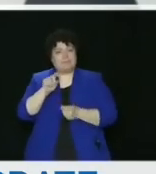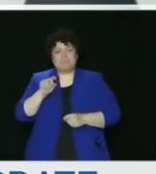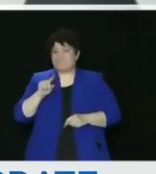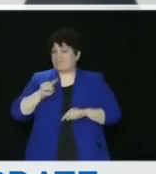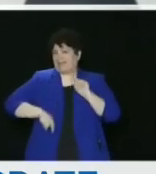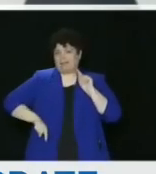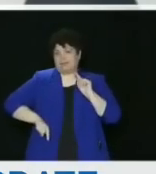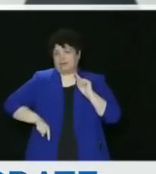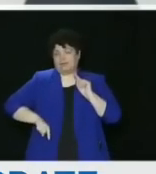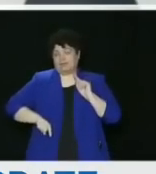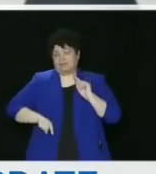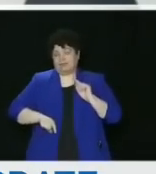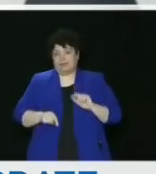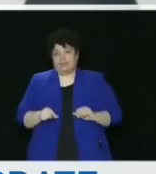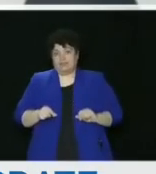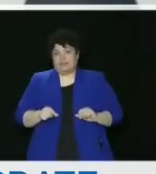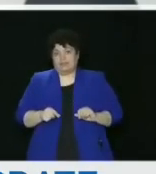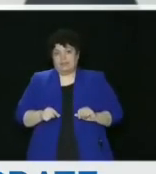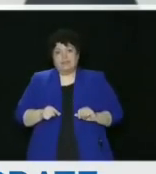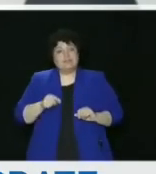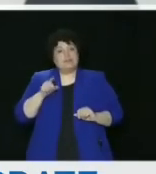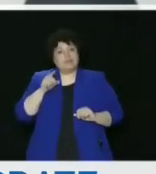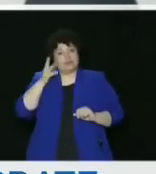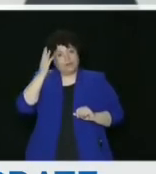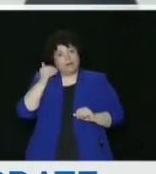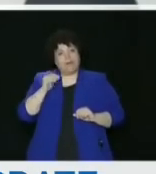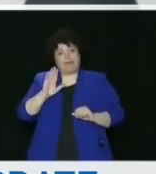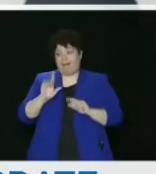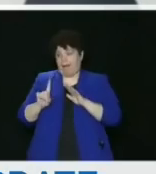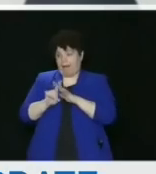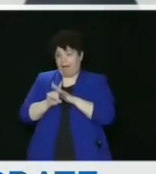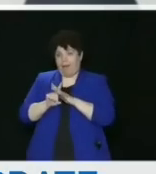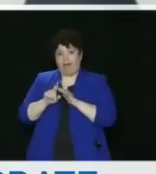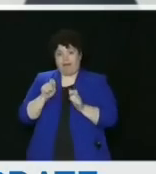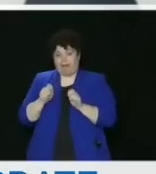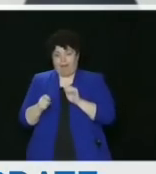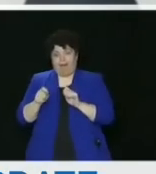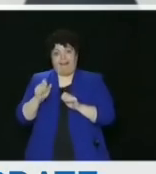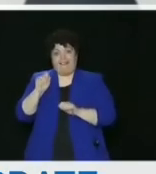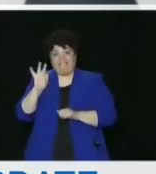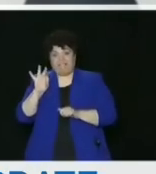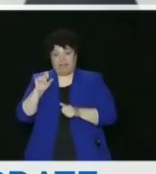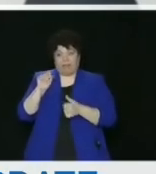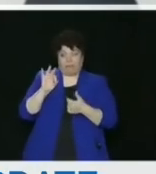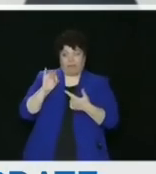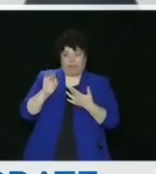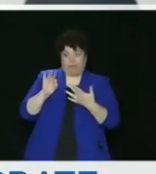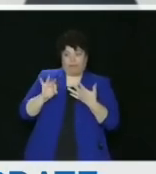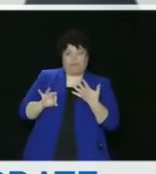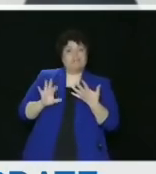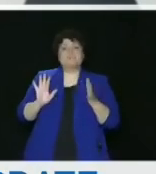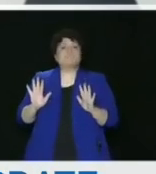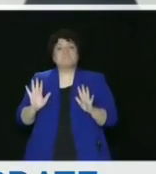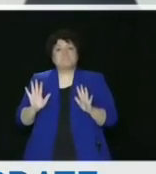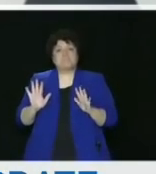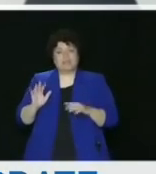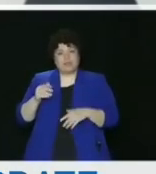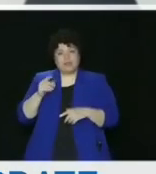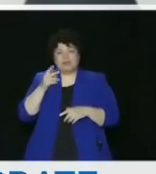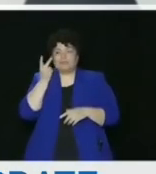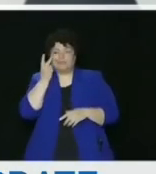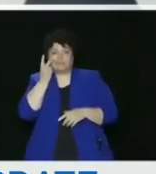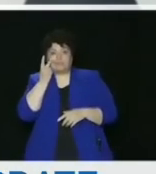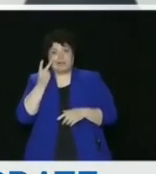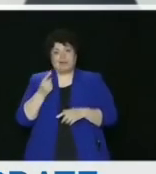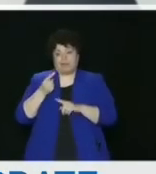because this evolves over time. So we have to look at what will happen in the next months